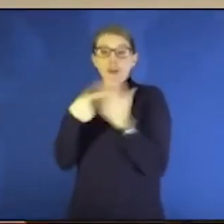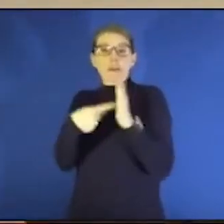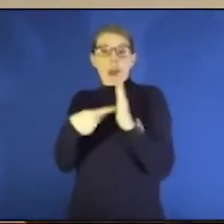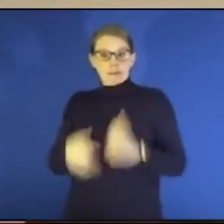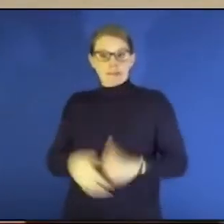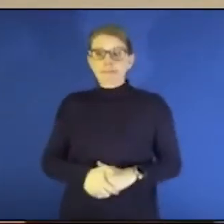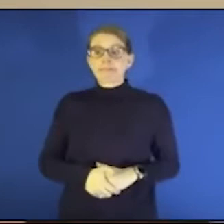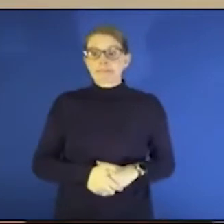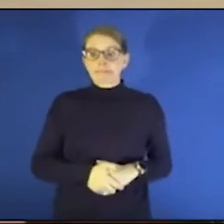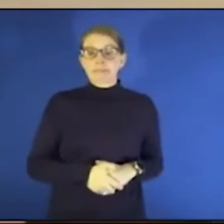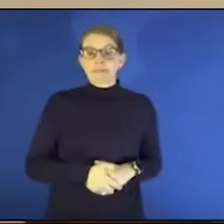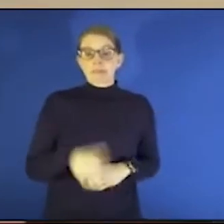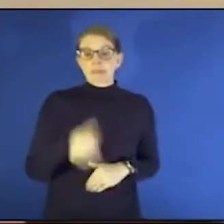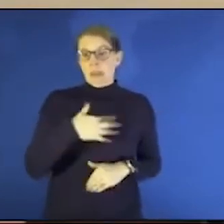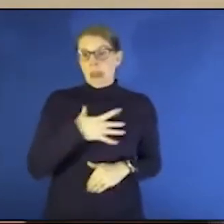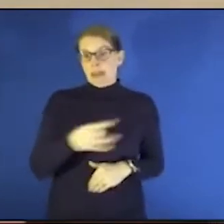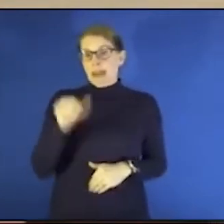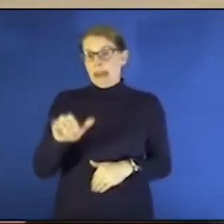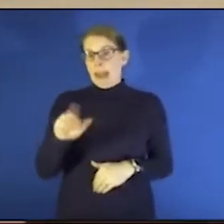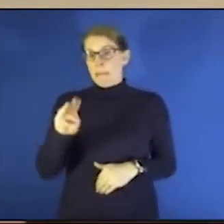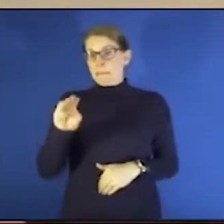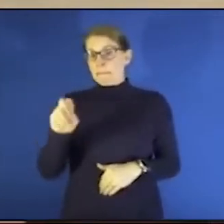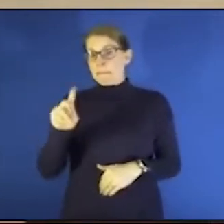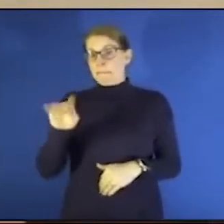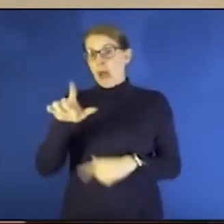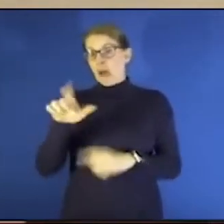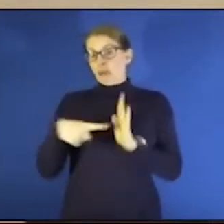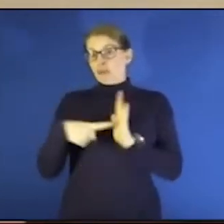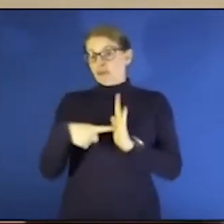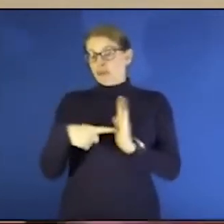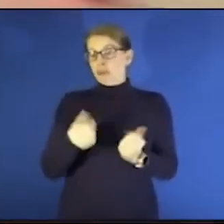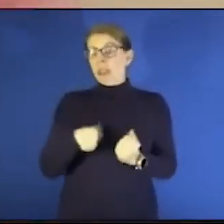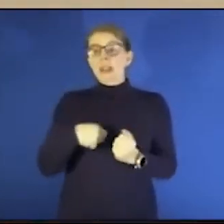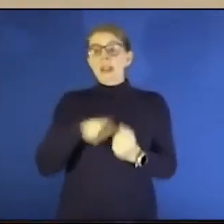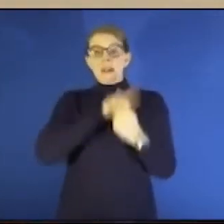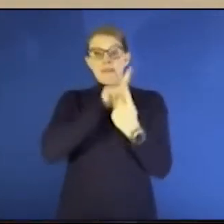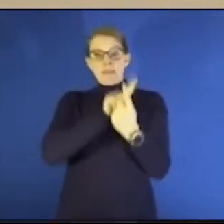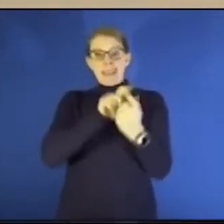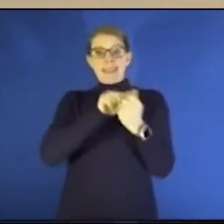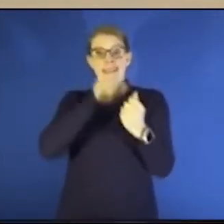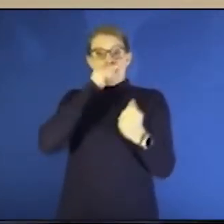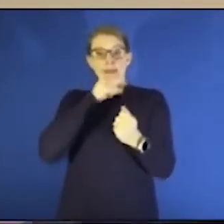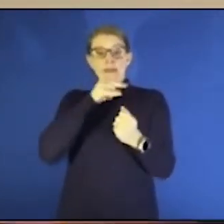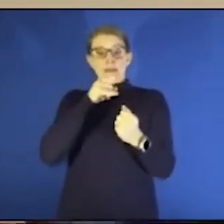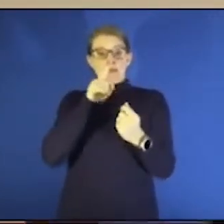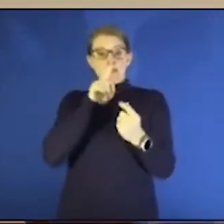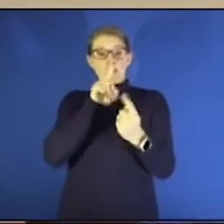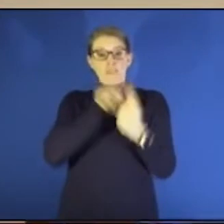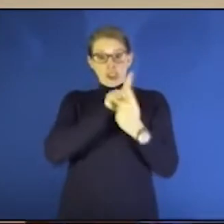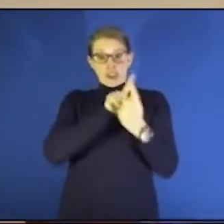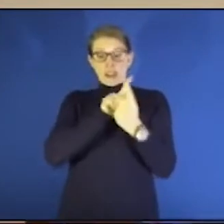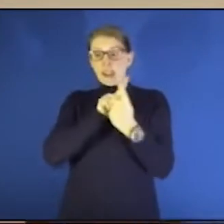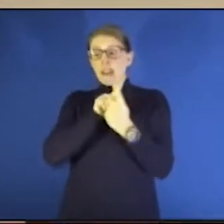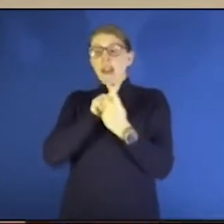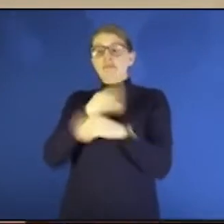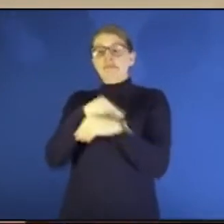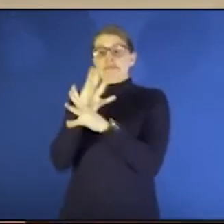so I like that model where you're seeing the kid in person, telehealth follow-up, checking in person